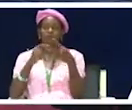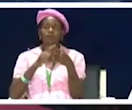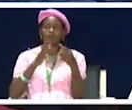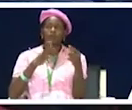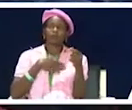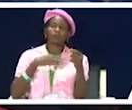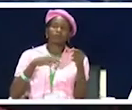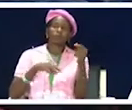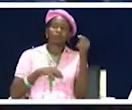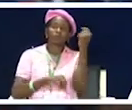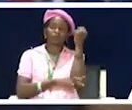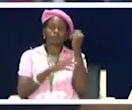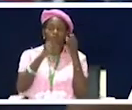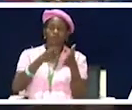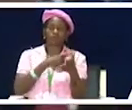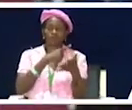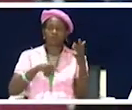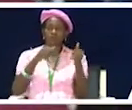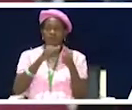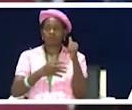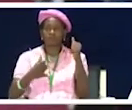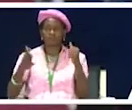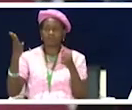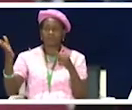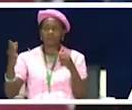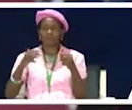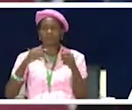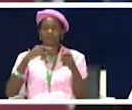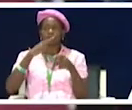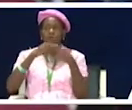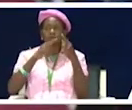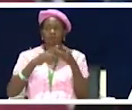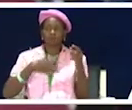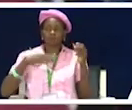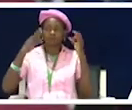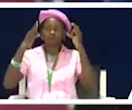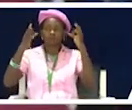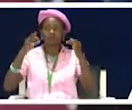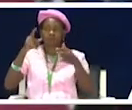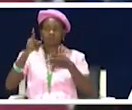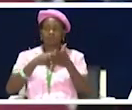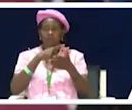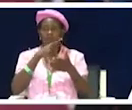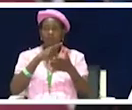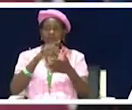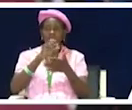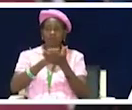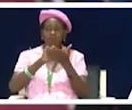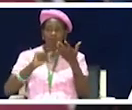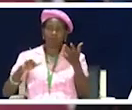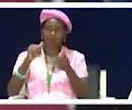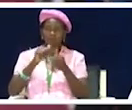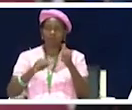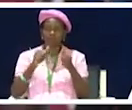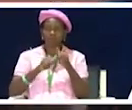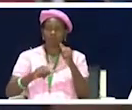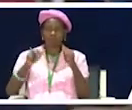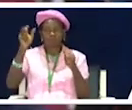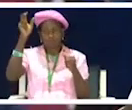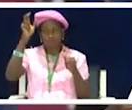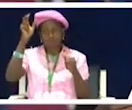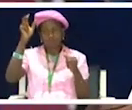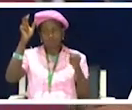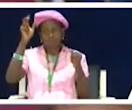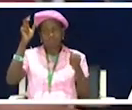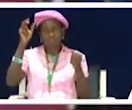source, correct everything there, go to my future, correct, remove every danger there,